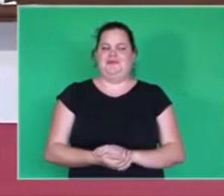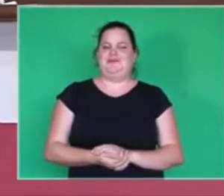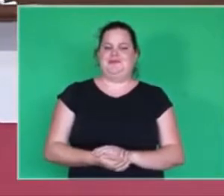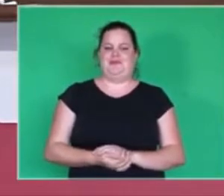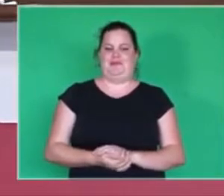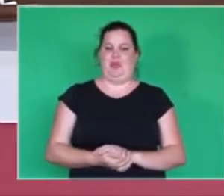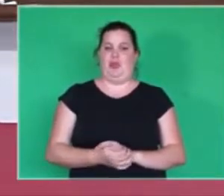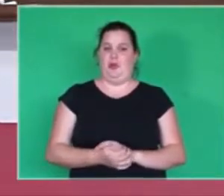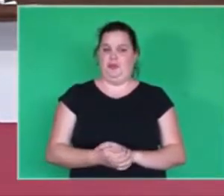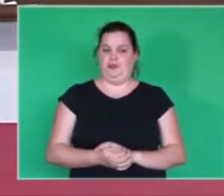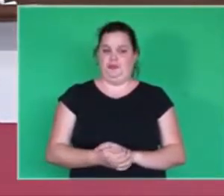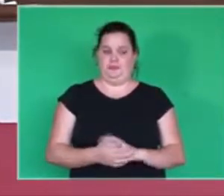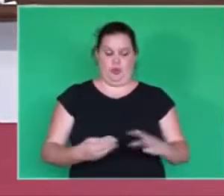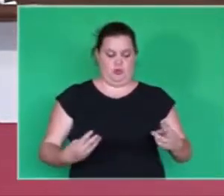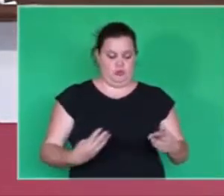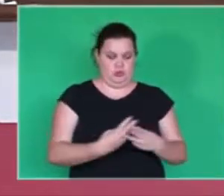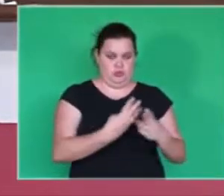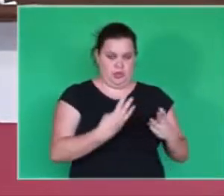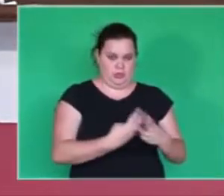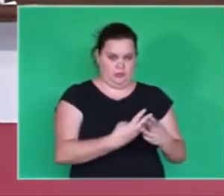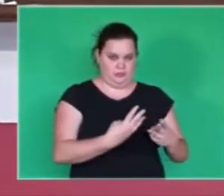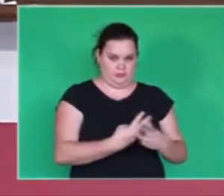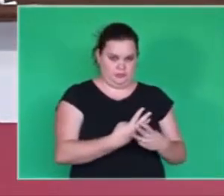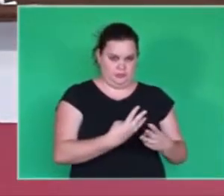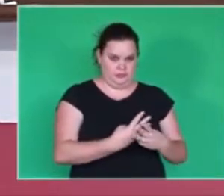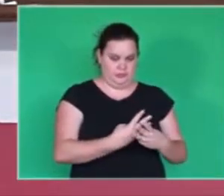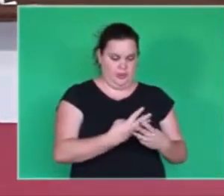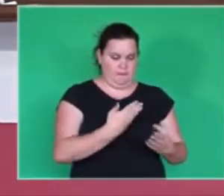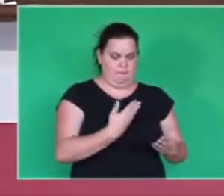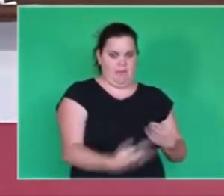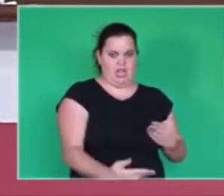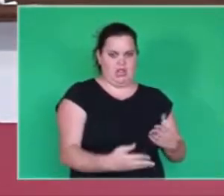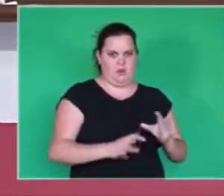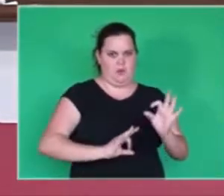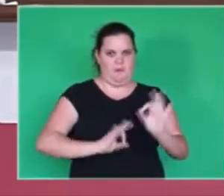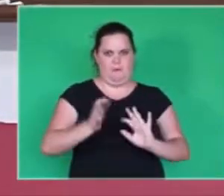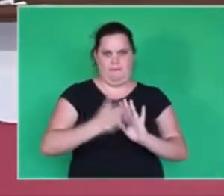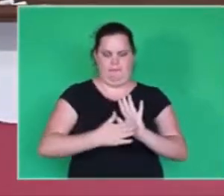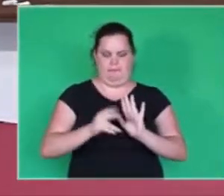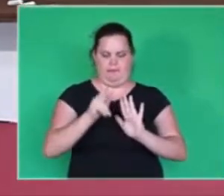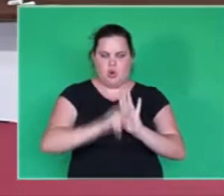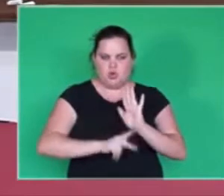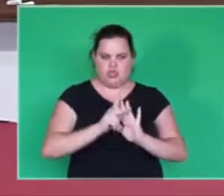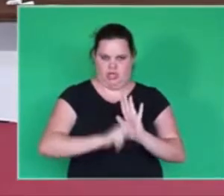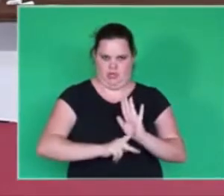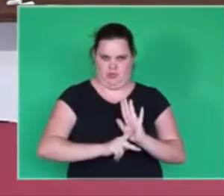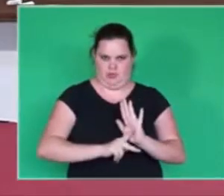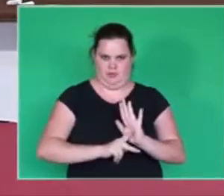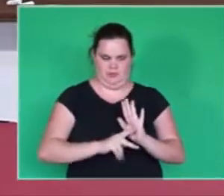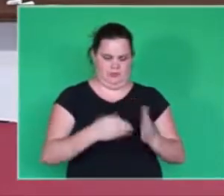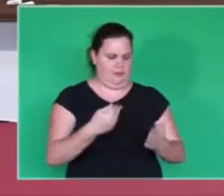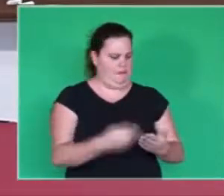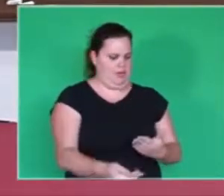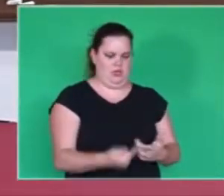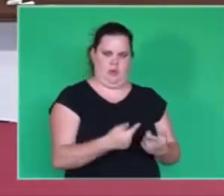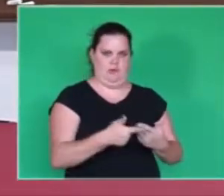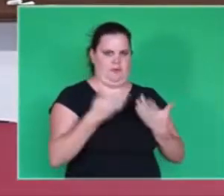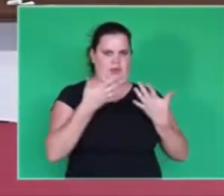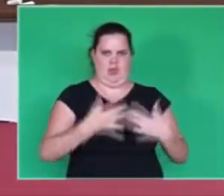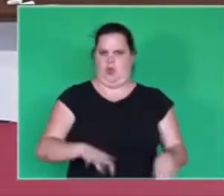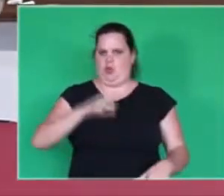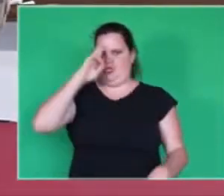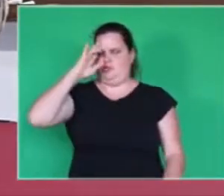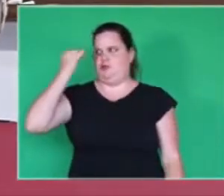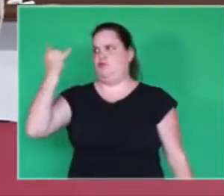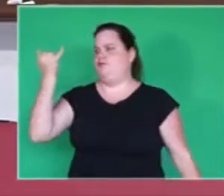the Judaism left the project. Why? They